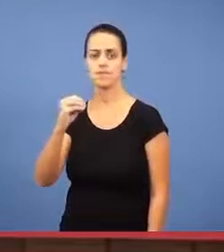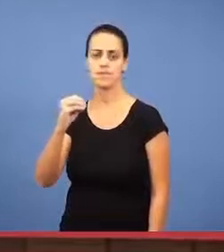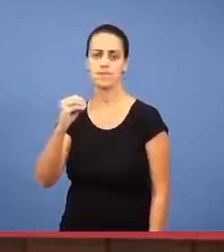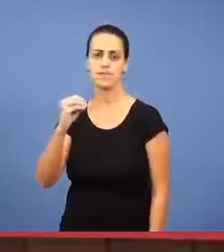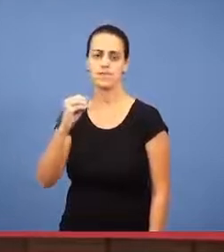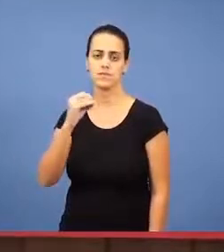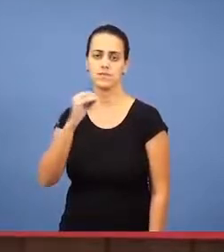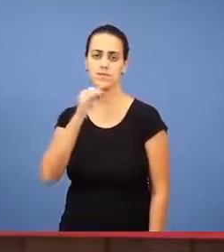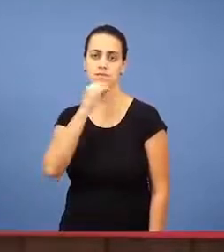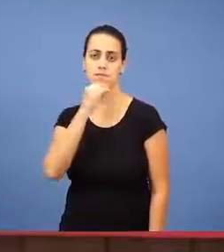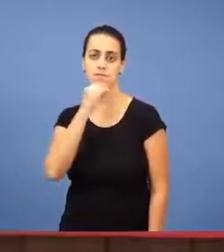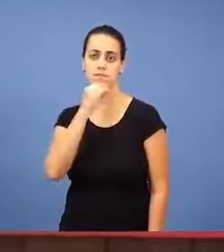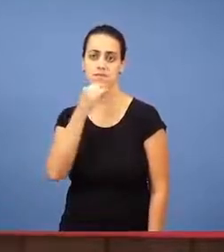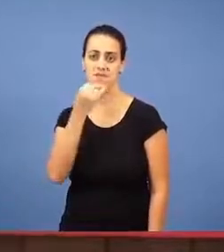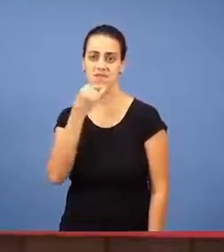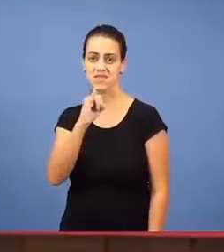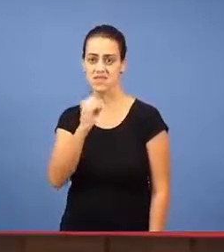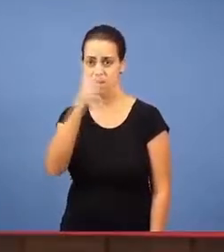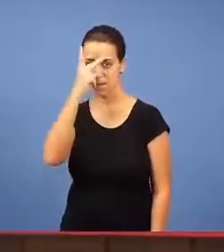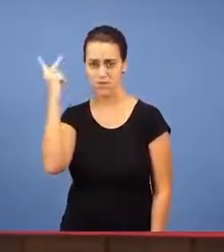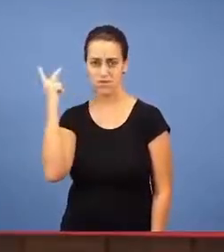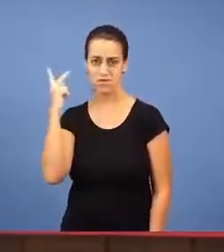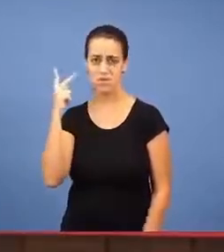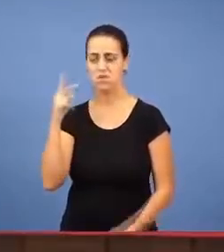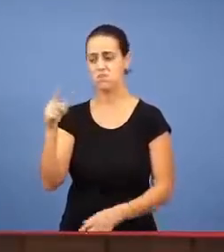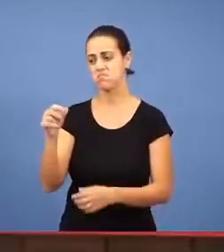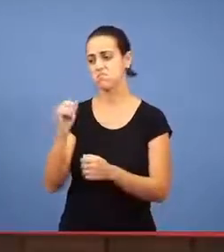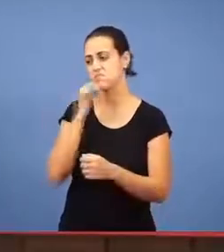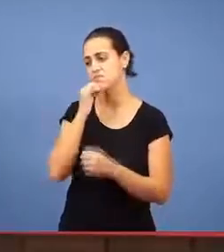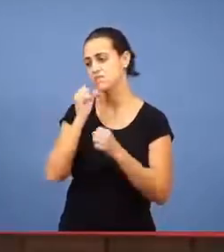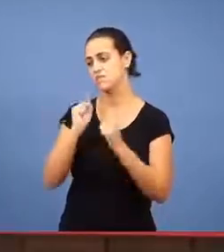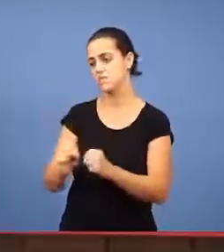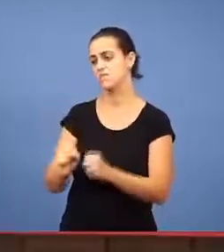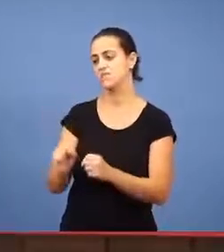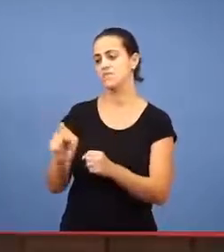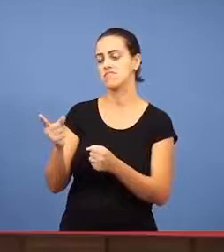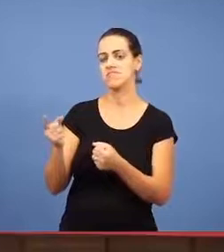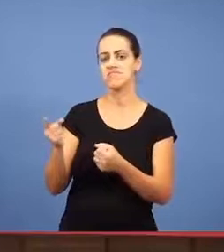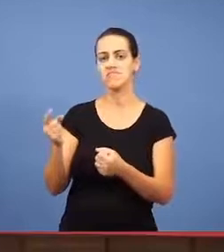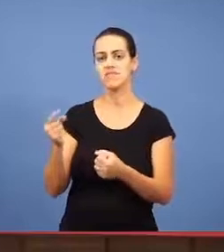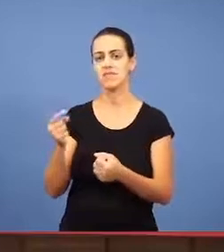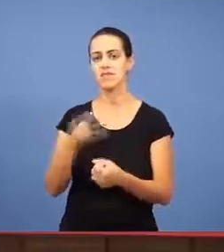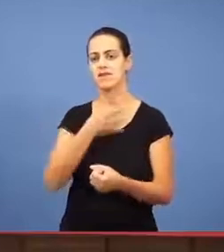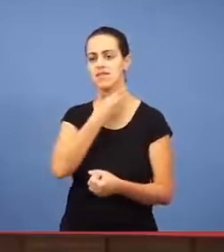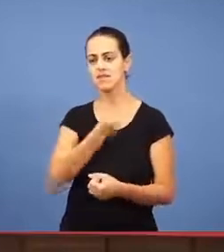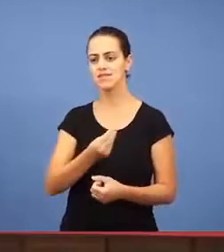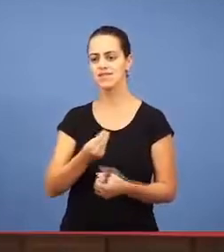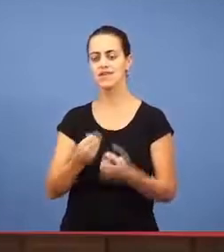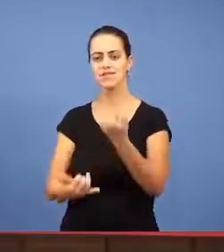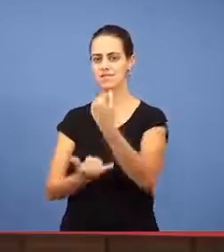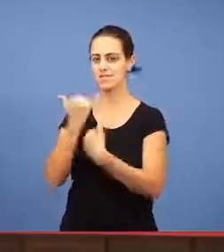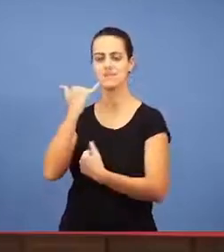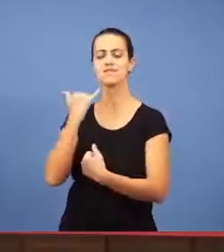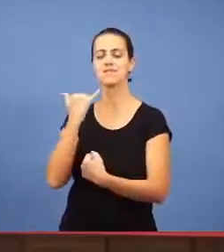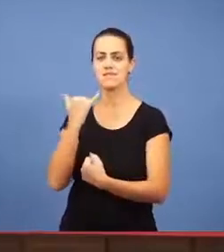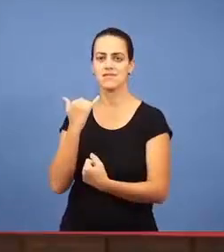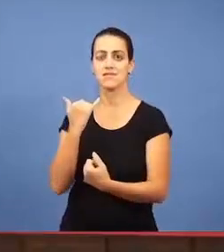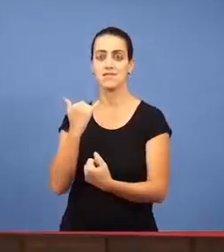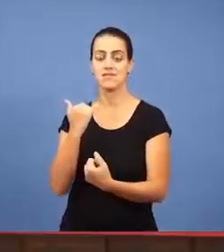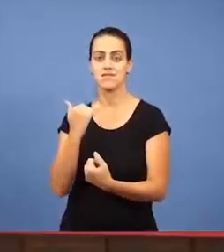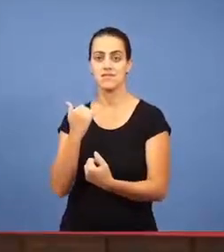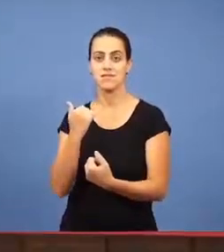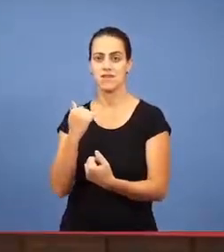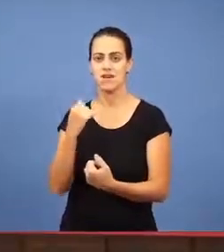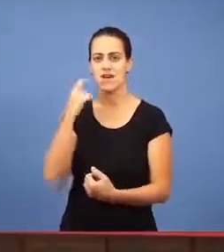there, he's criticizing you, you know that he's preparing a trap for you. My brethren, the worst thing that